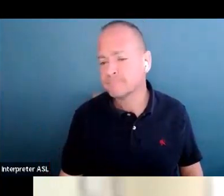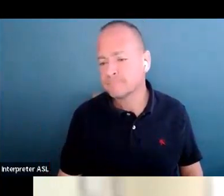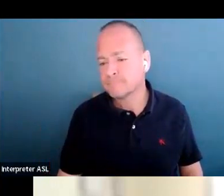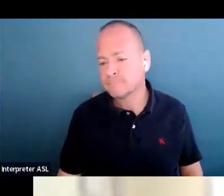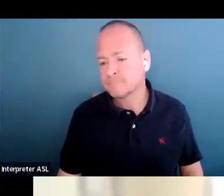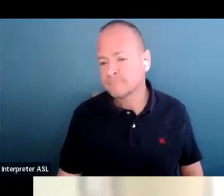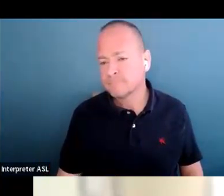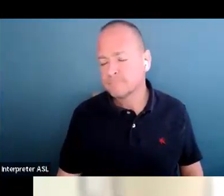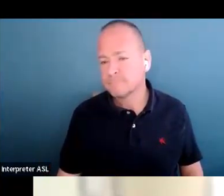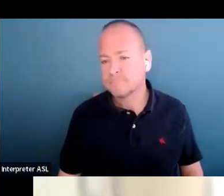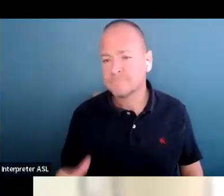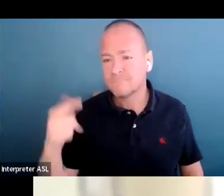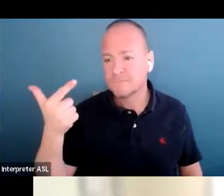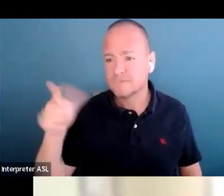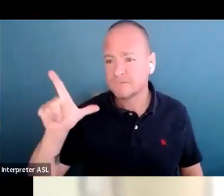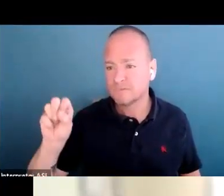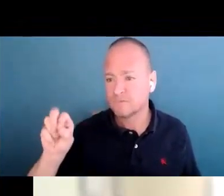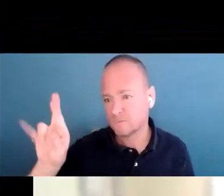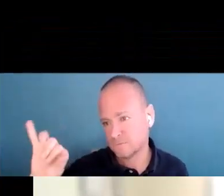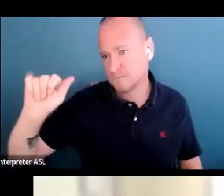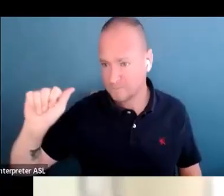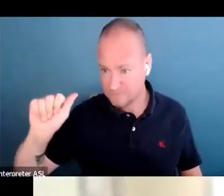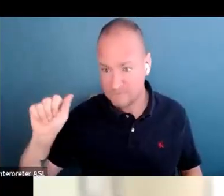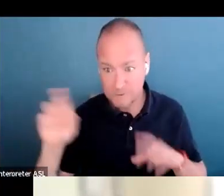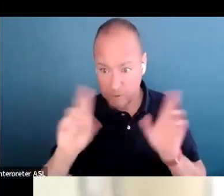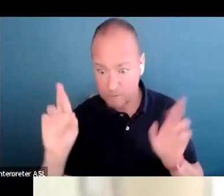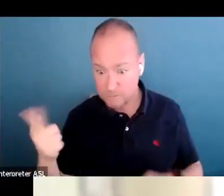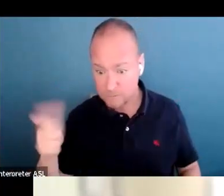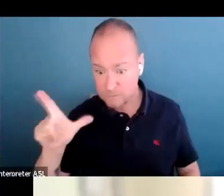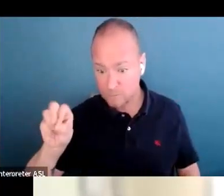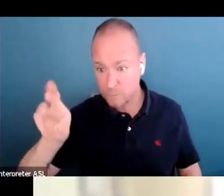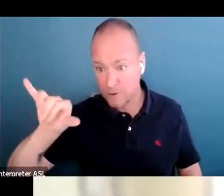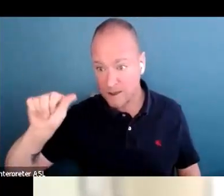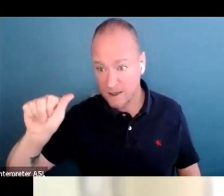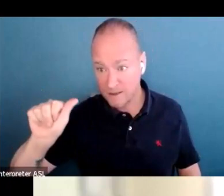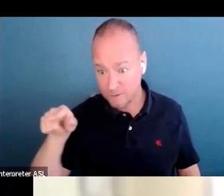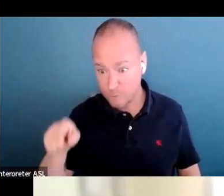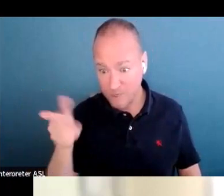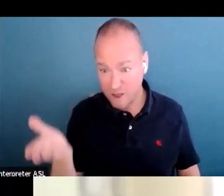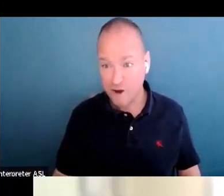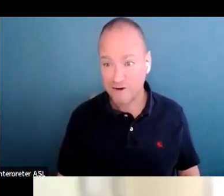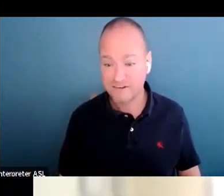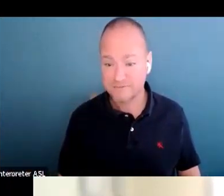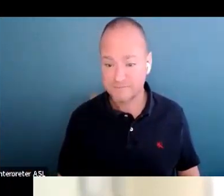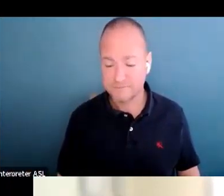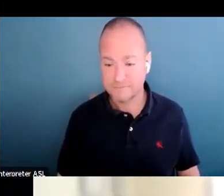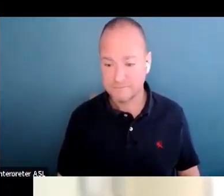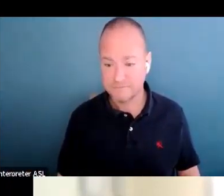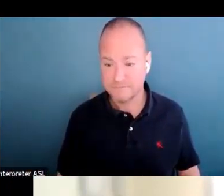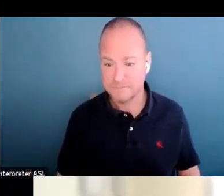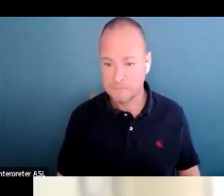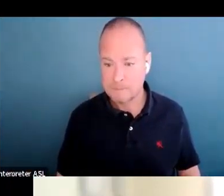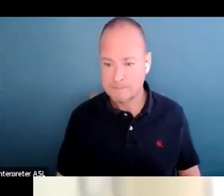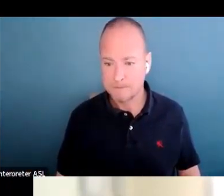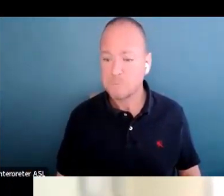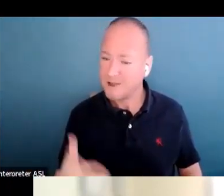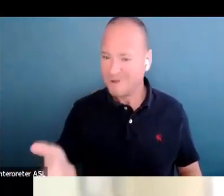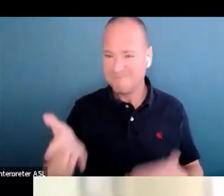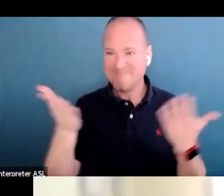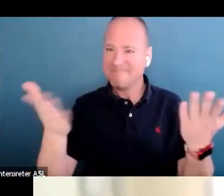looks like we have Gloria ready. Gloria, are you there? If you could turn on your, there you